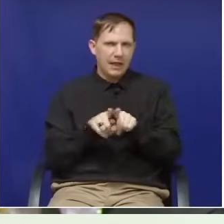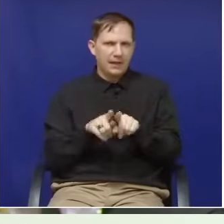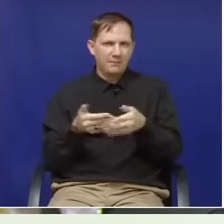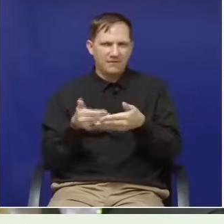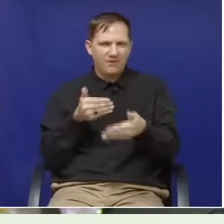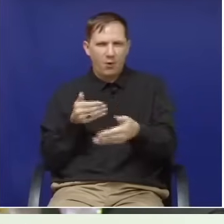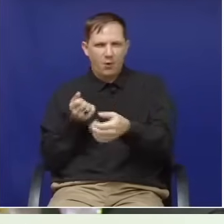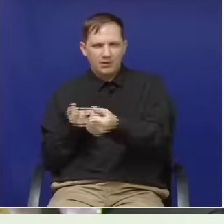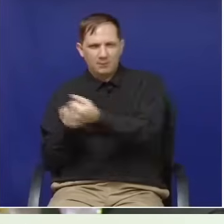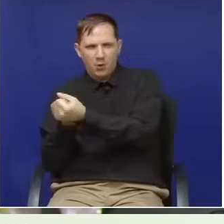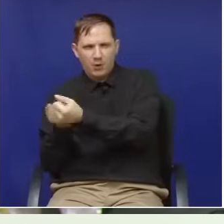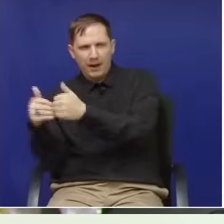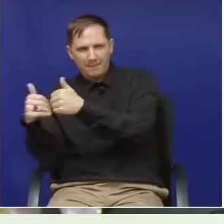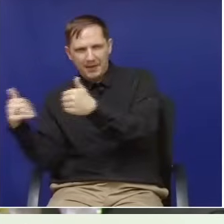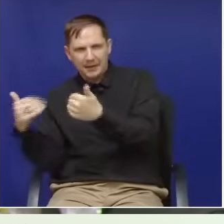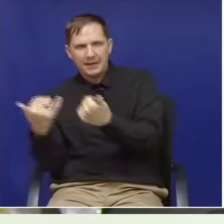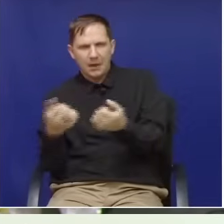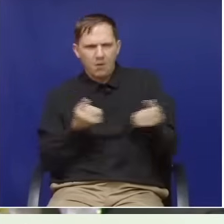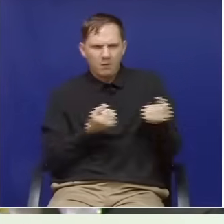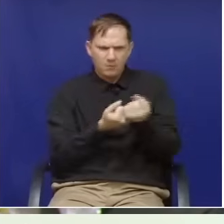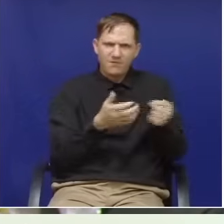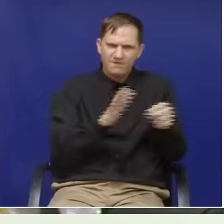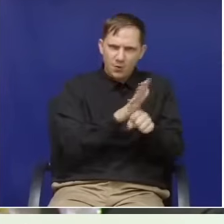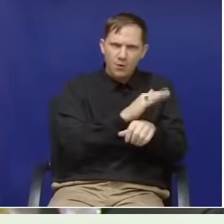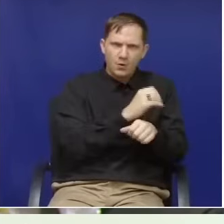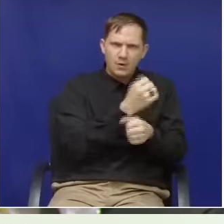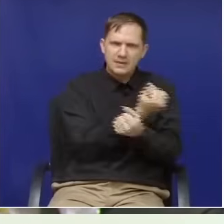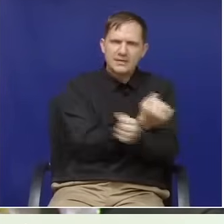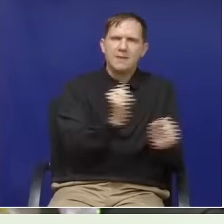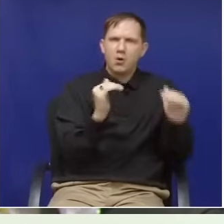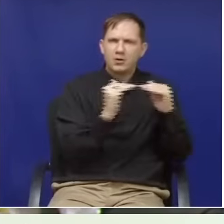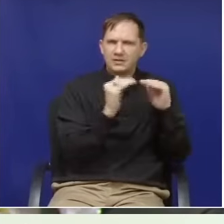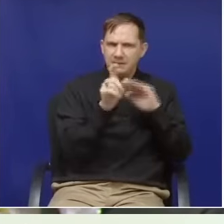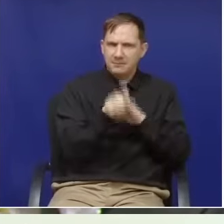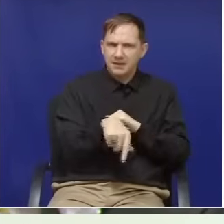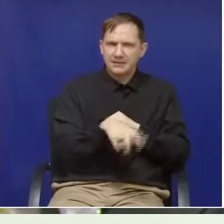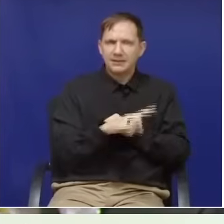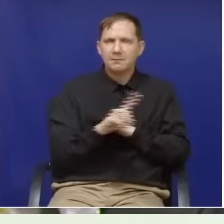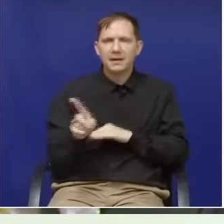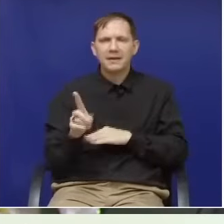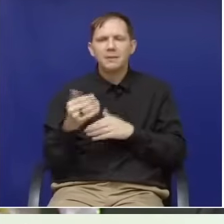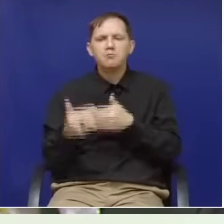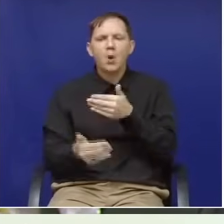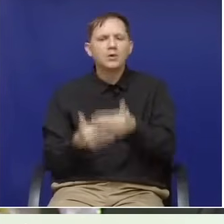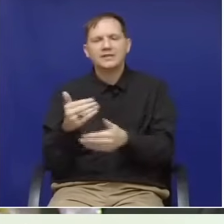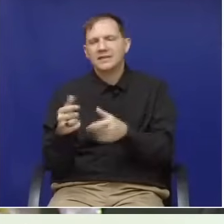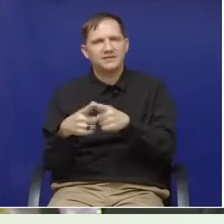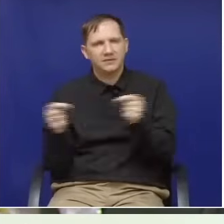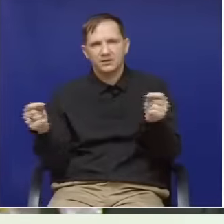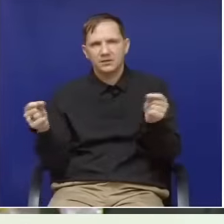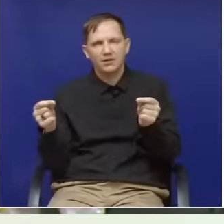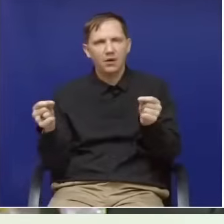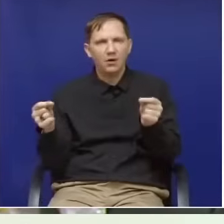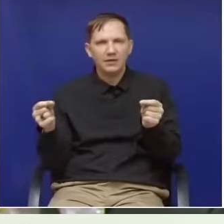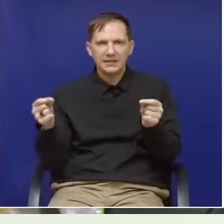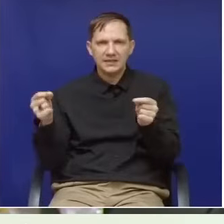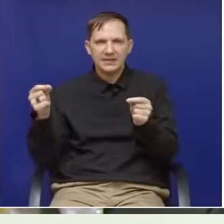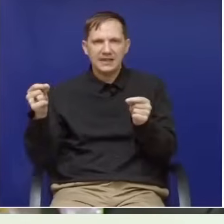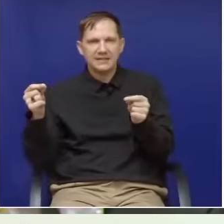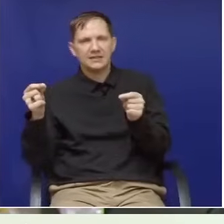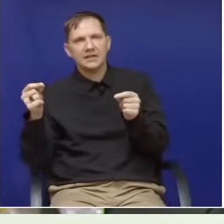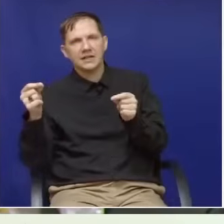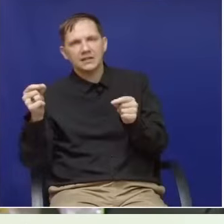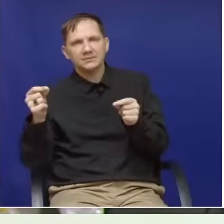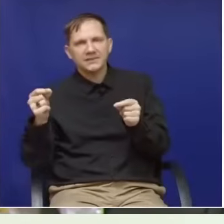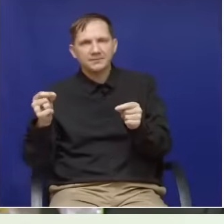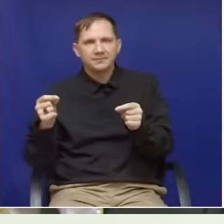fact that the processes of transformation has not been fully completed, as I speak, Deputy Speaker, we have